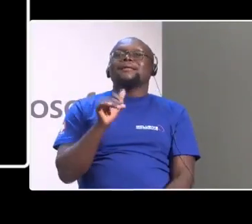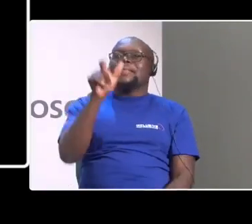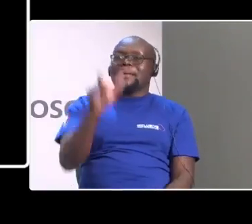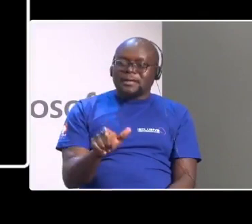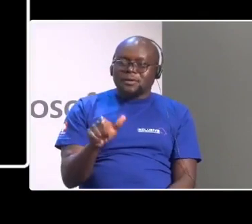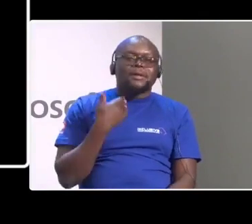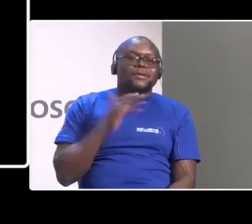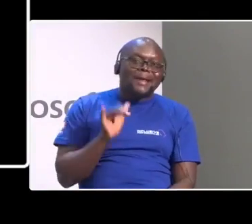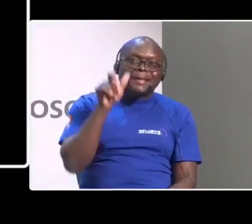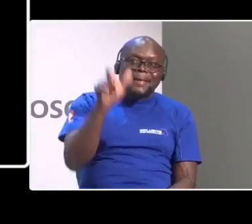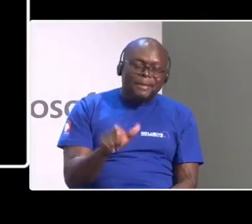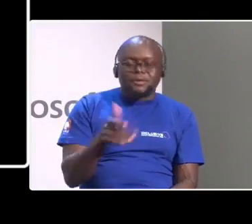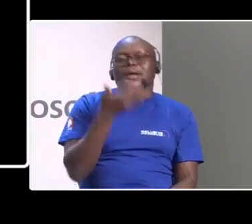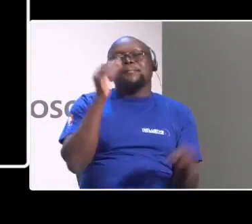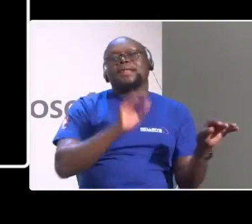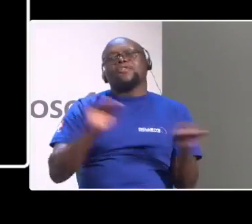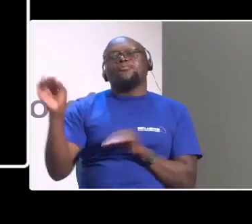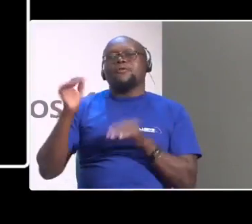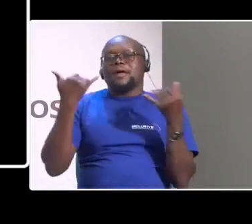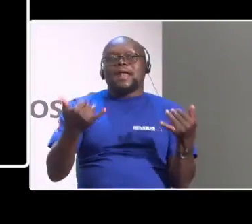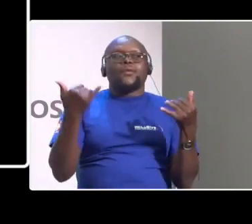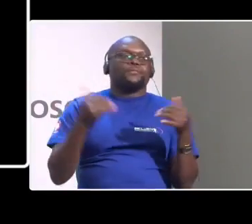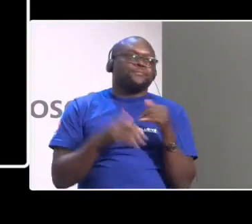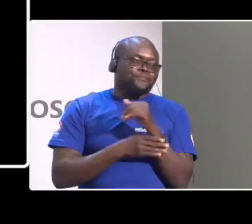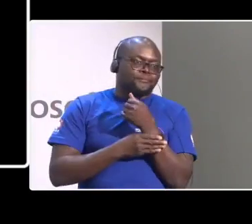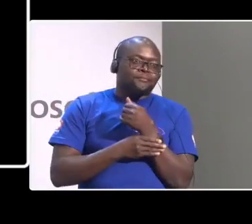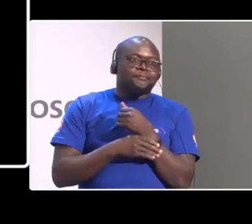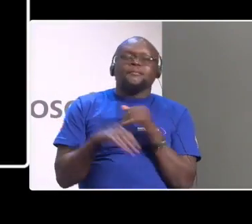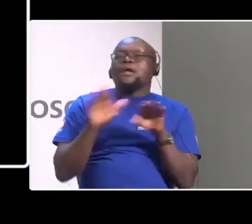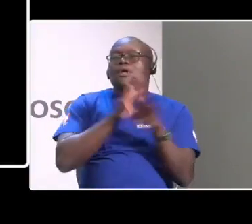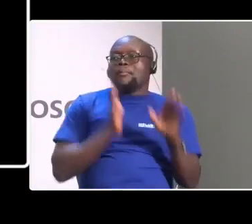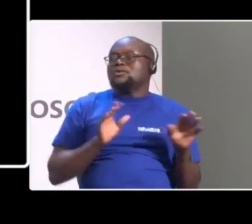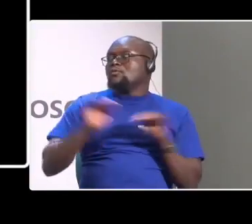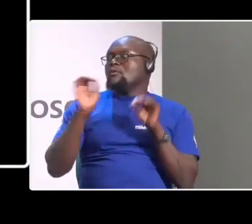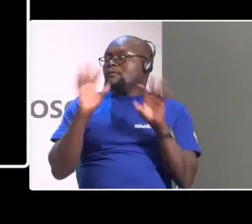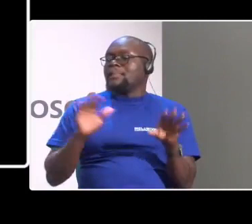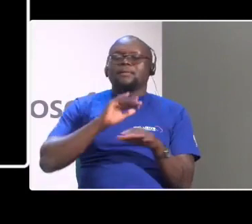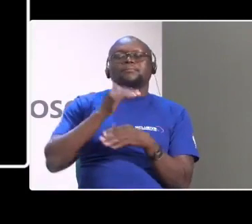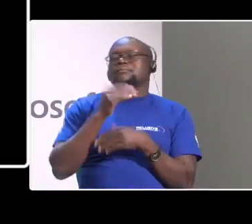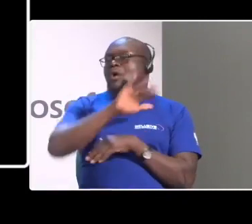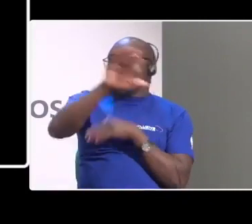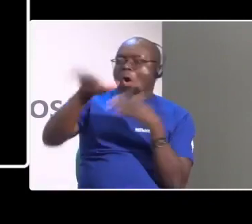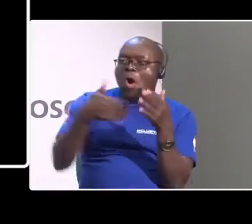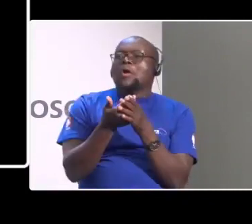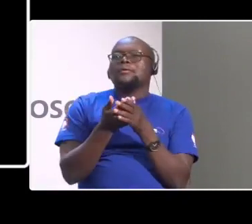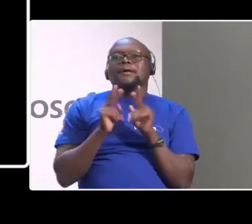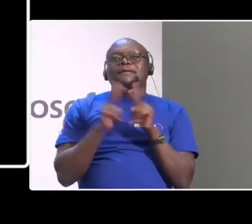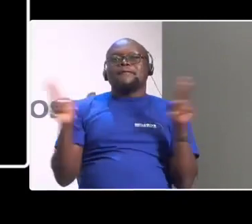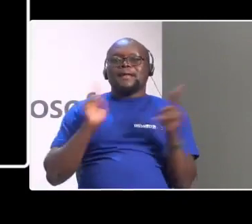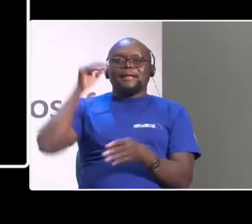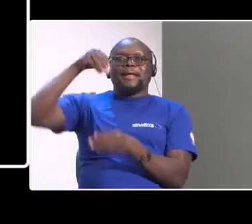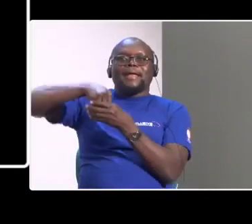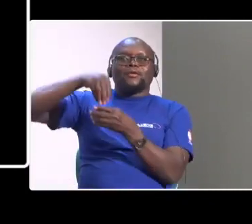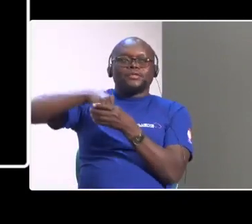sitting next to, now's the time to move. No one moved. You're all very